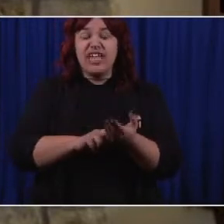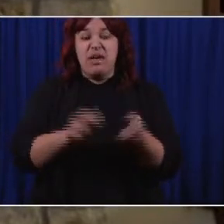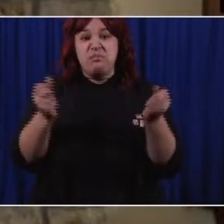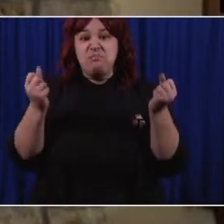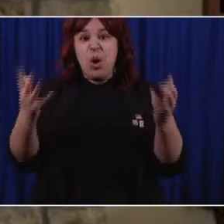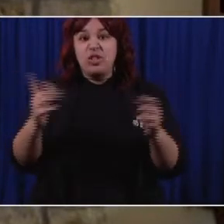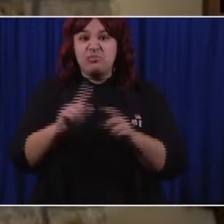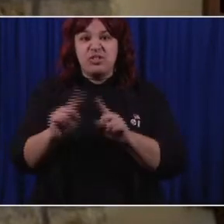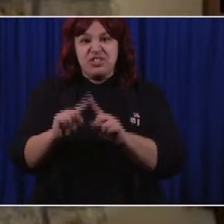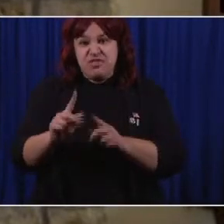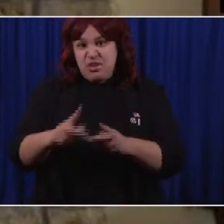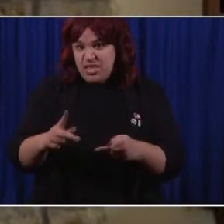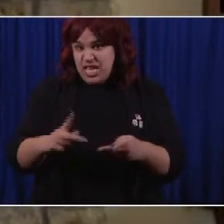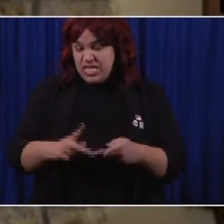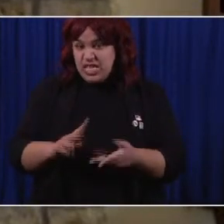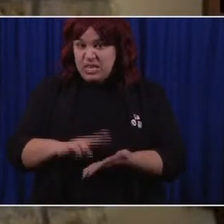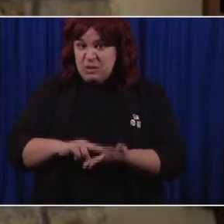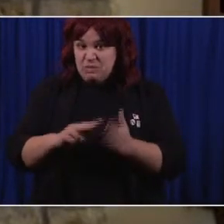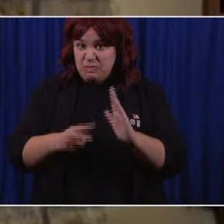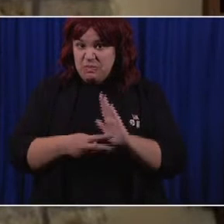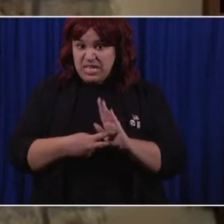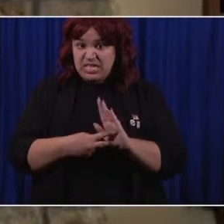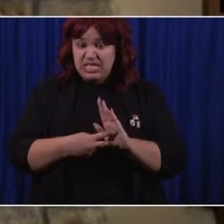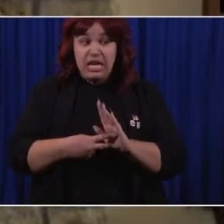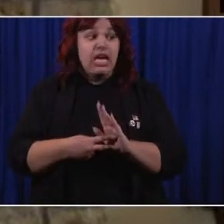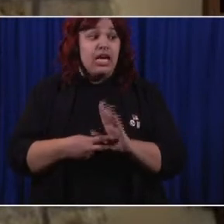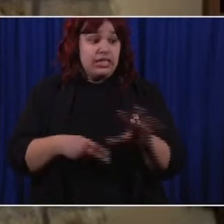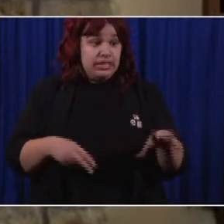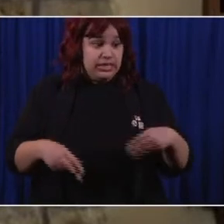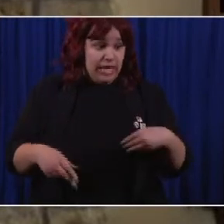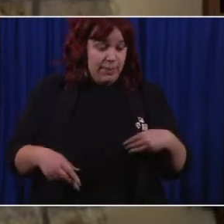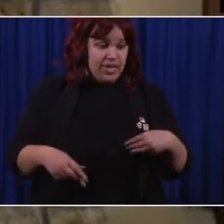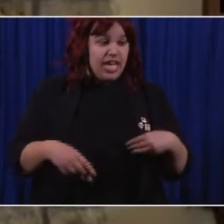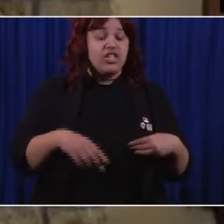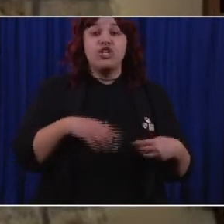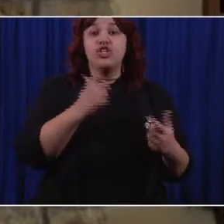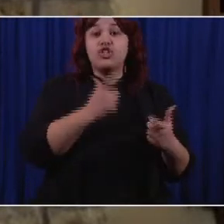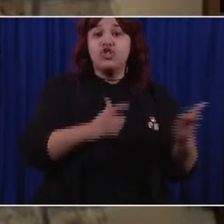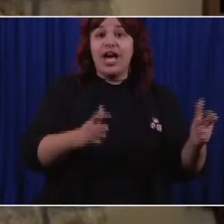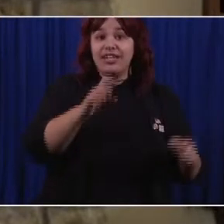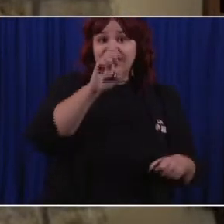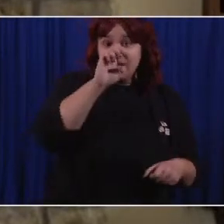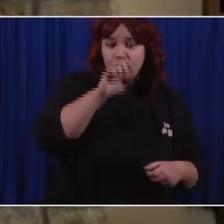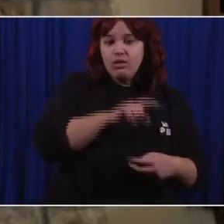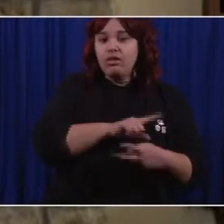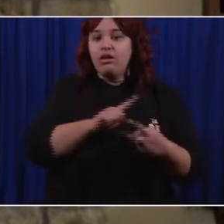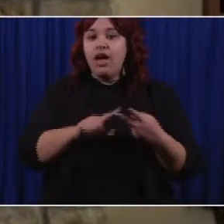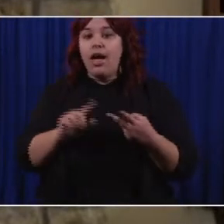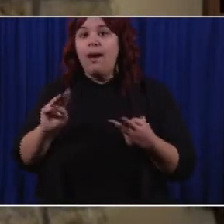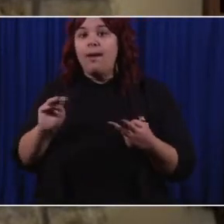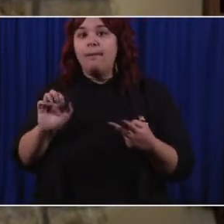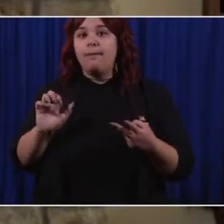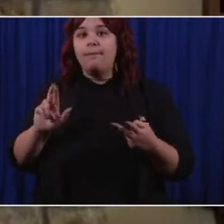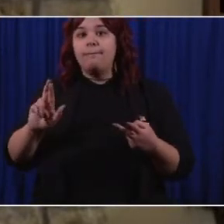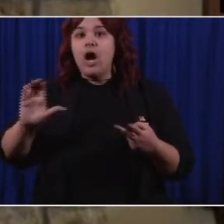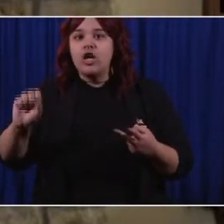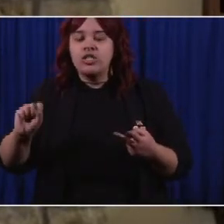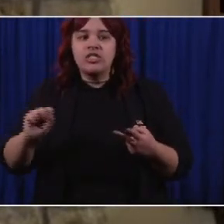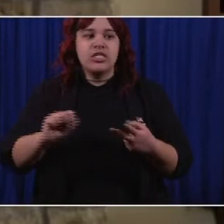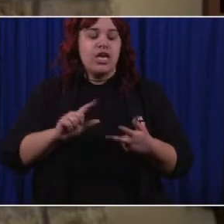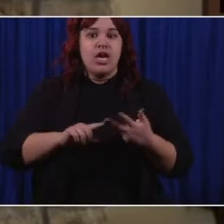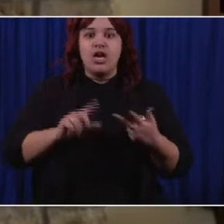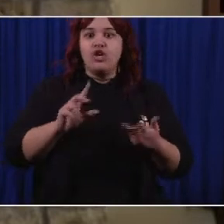places, that he gets accepted at Giant Eagle, then at Mark's, then at Drug Mart, and they're holding a vaccine for him,